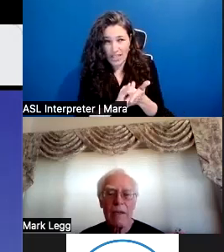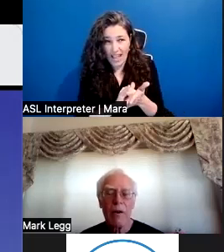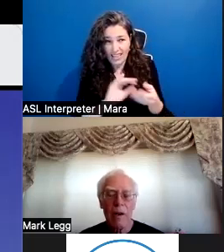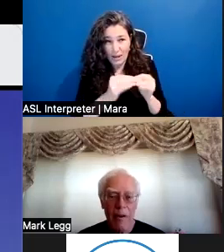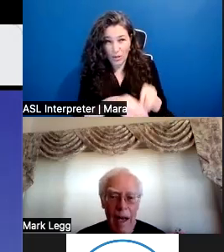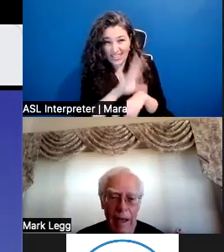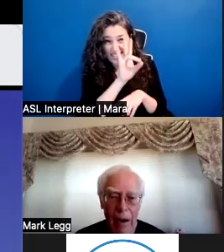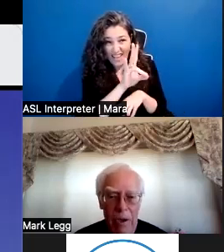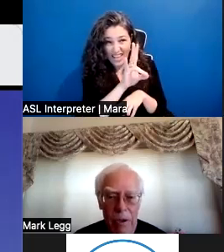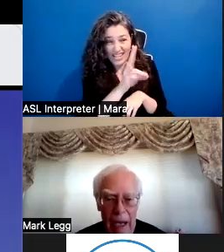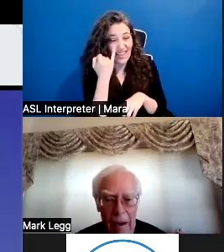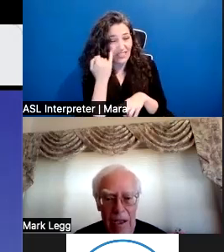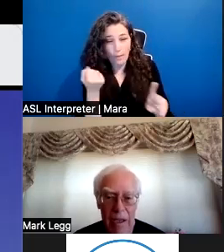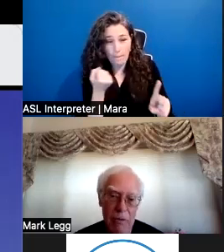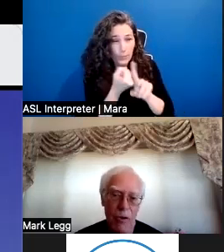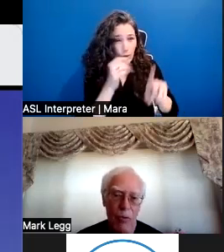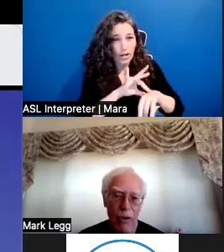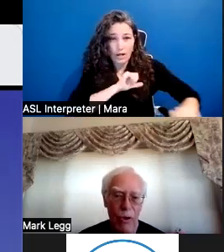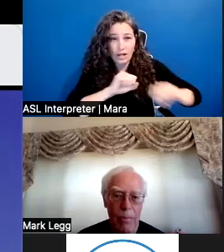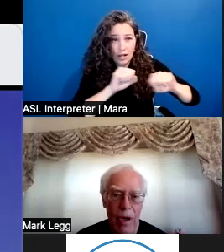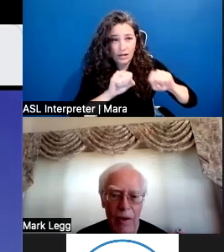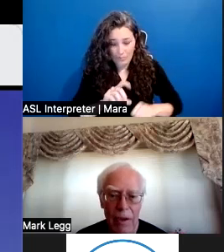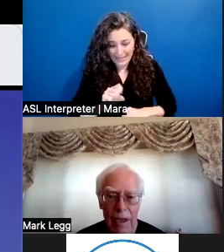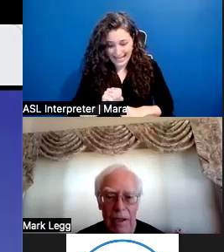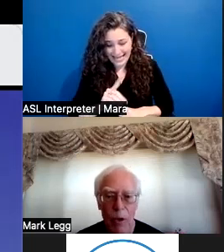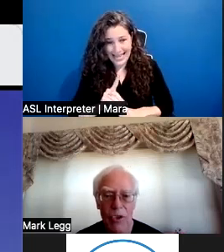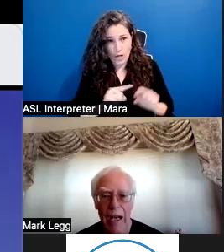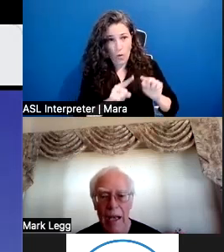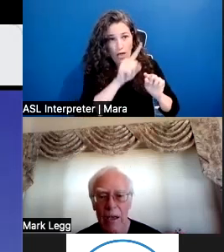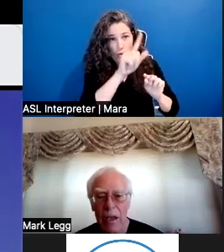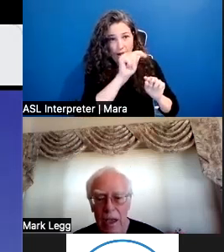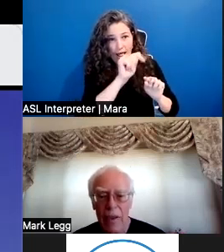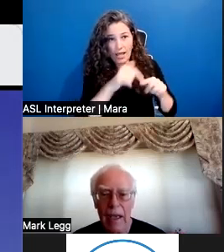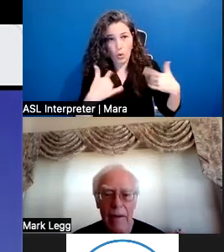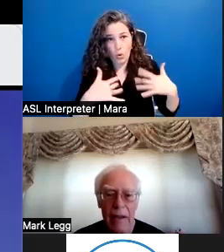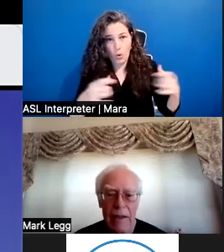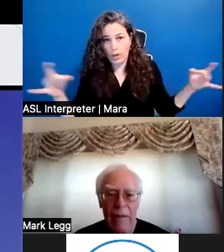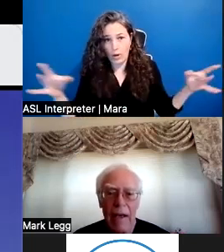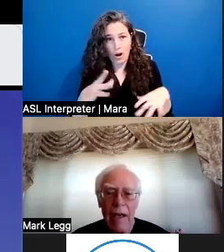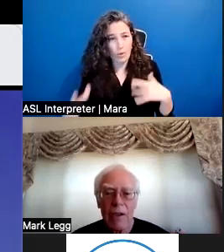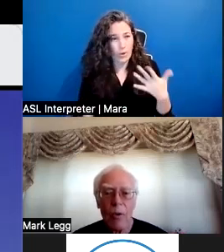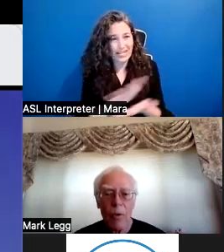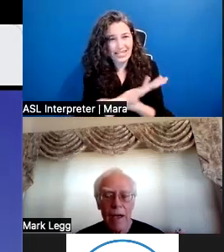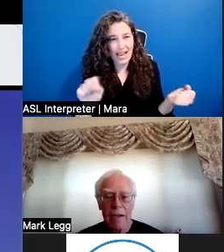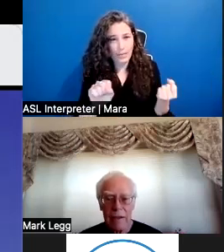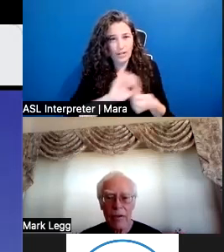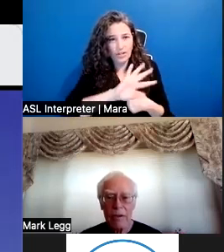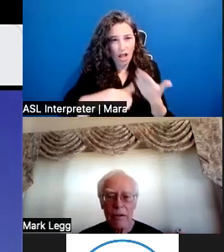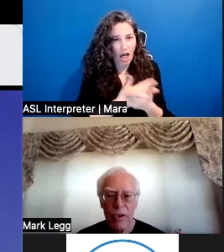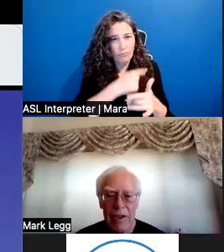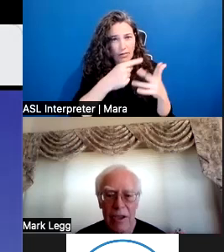would be horrifying. That would do damage and going right through the port facilities in both San Diego, the Navy and stuff. So we wanted